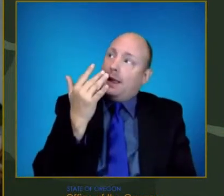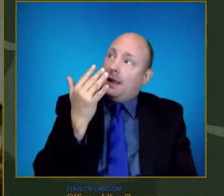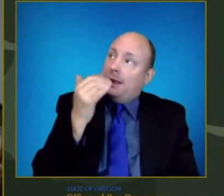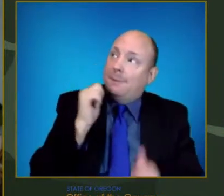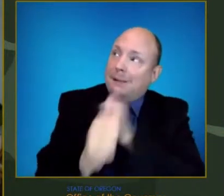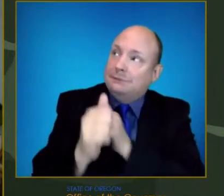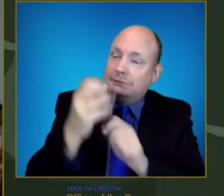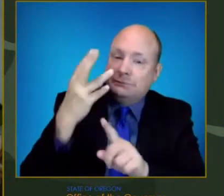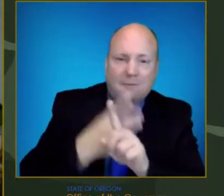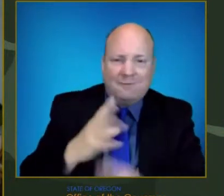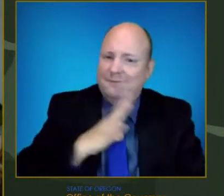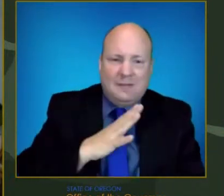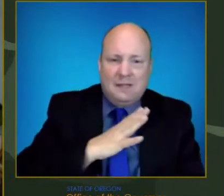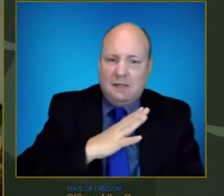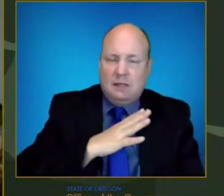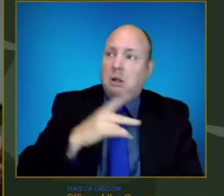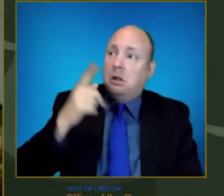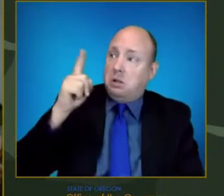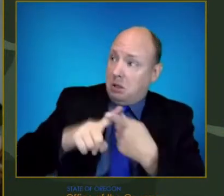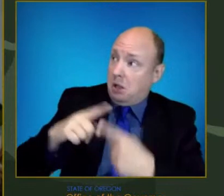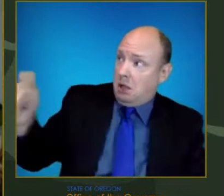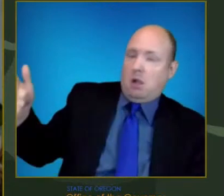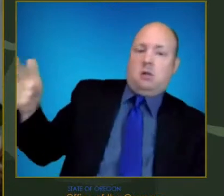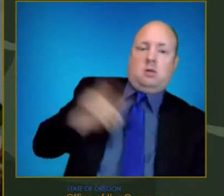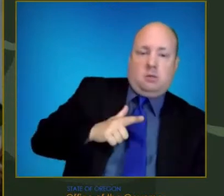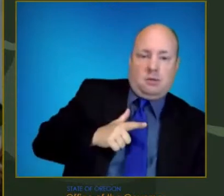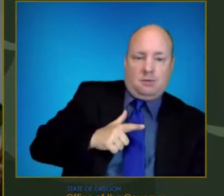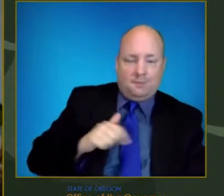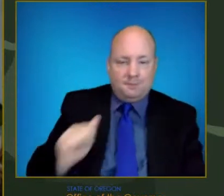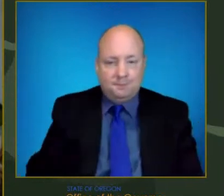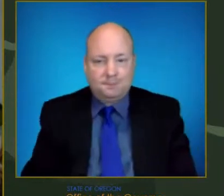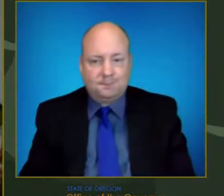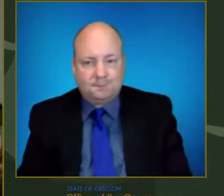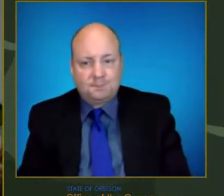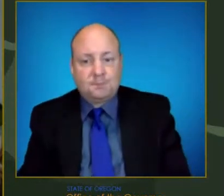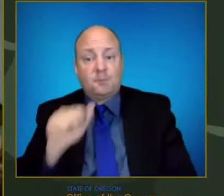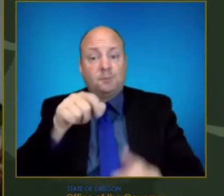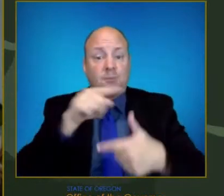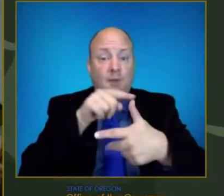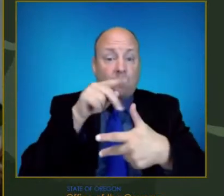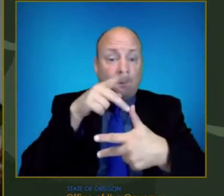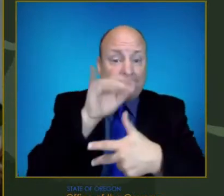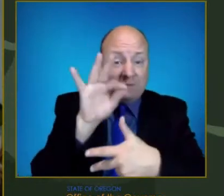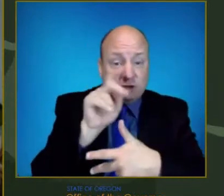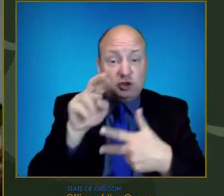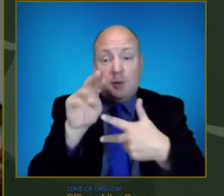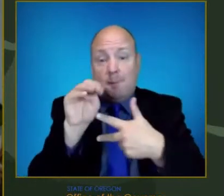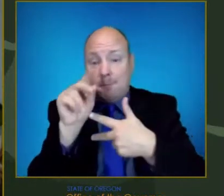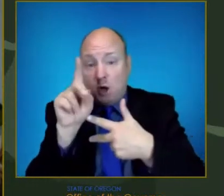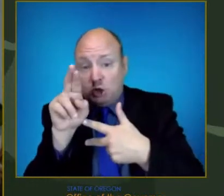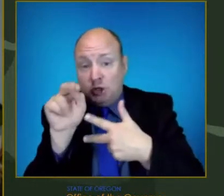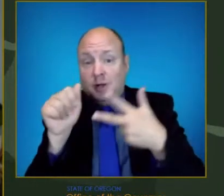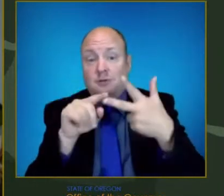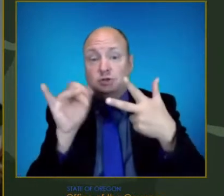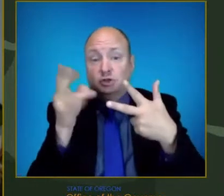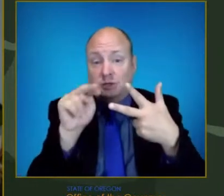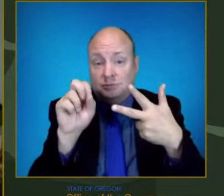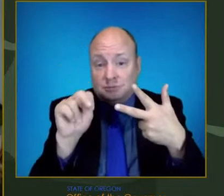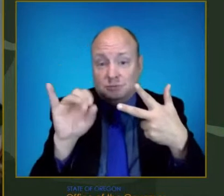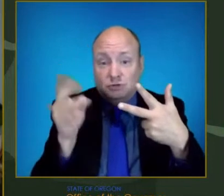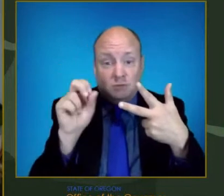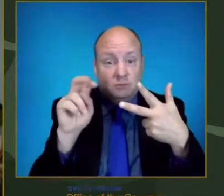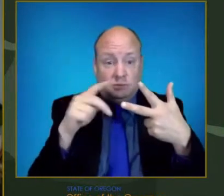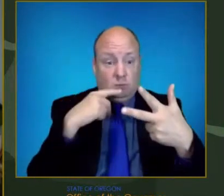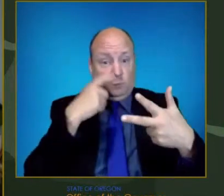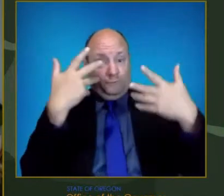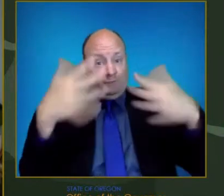of the Pfizer or Moderna vaccines, or the single dose of Johnson & Johnson vaccine, congratulations. Even without a vaccine